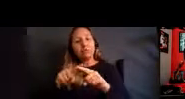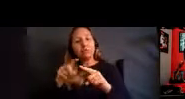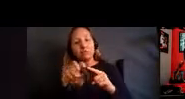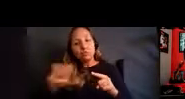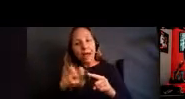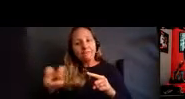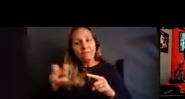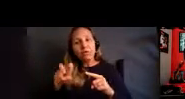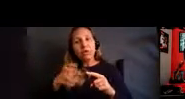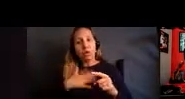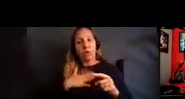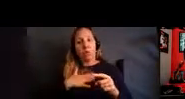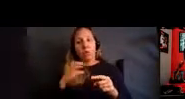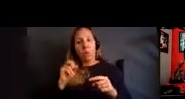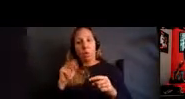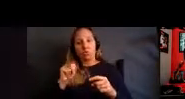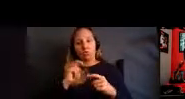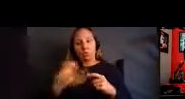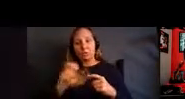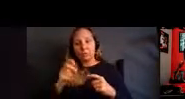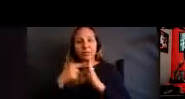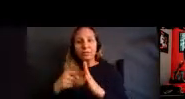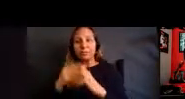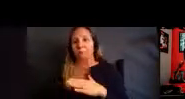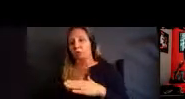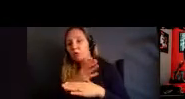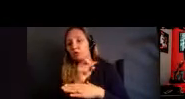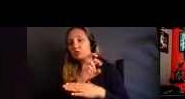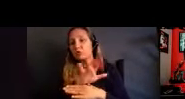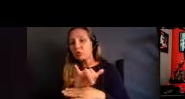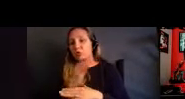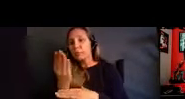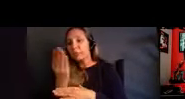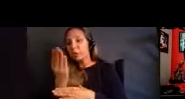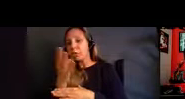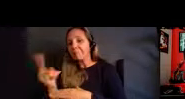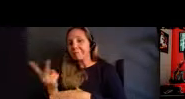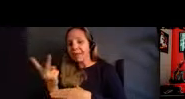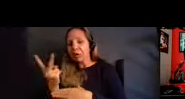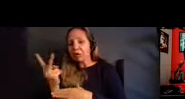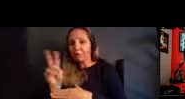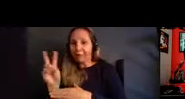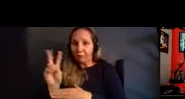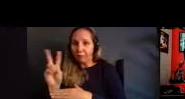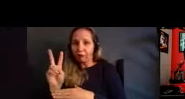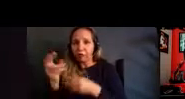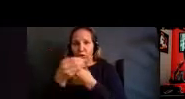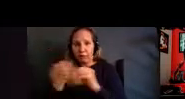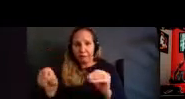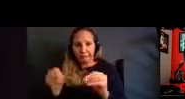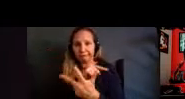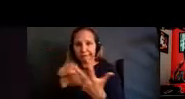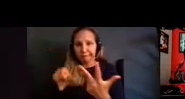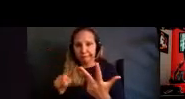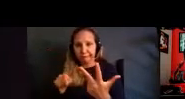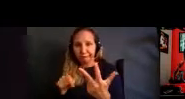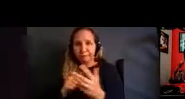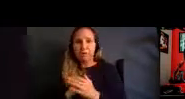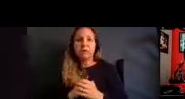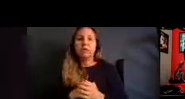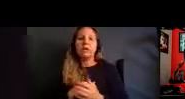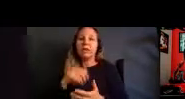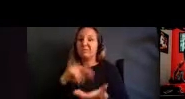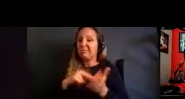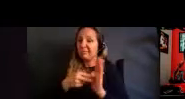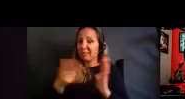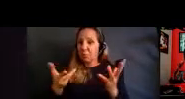own transportation between something like Surrey, Burnaby, and Vancouver offices, if that's the case? Now, this just means that that person's going to,